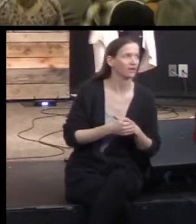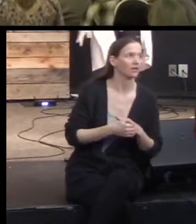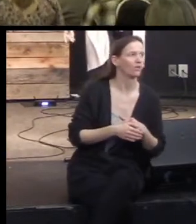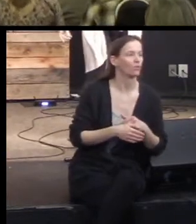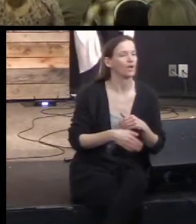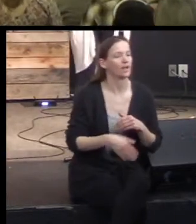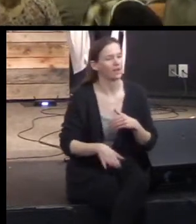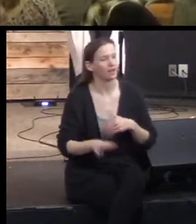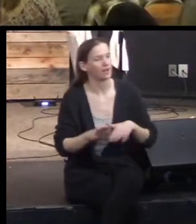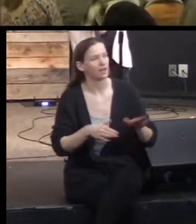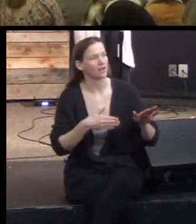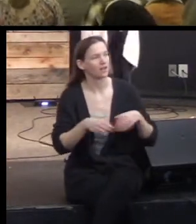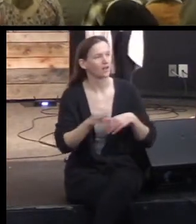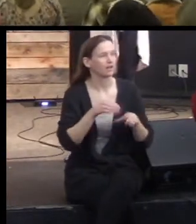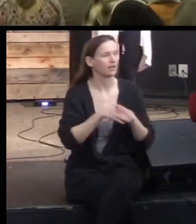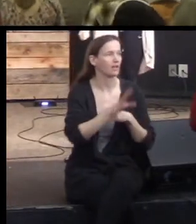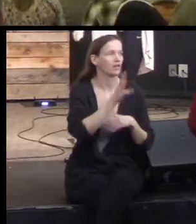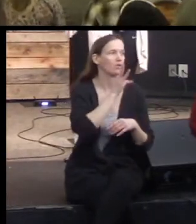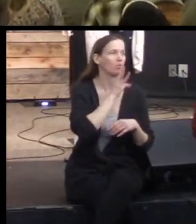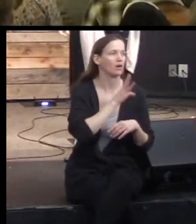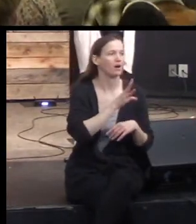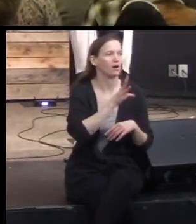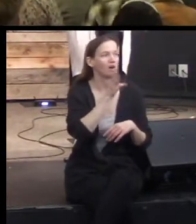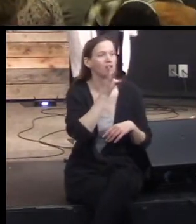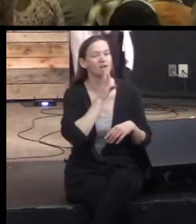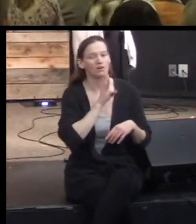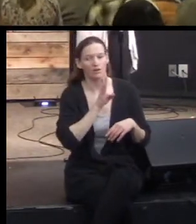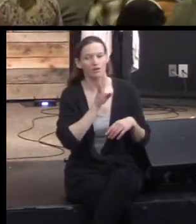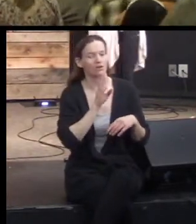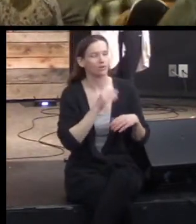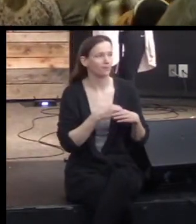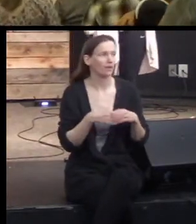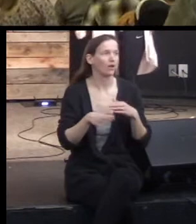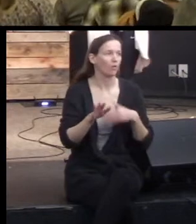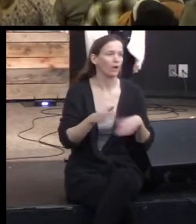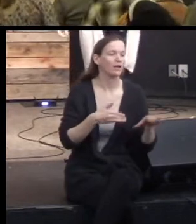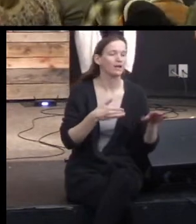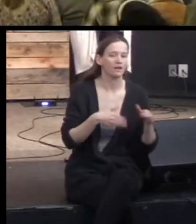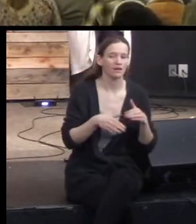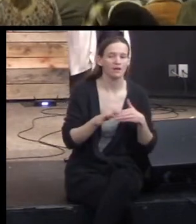we're singing, wade in the water,